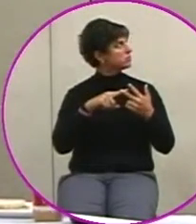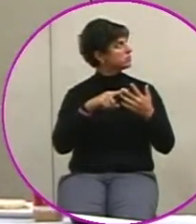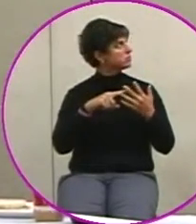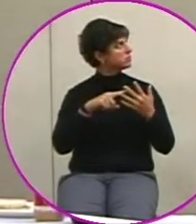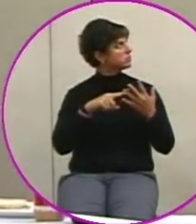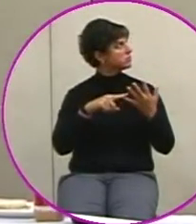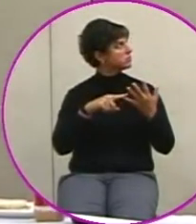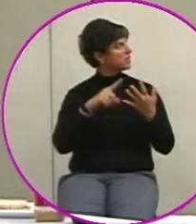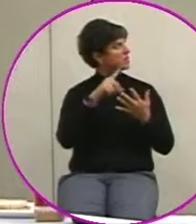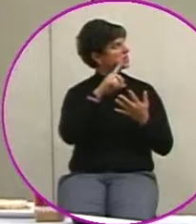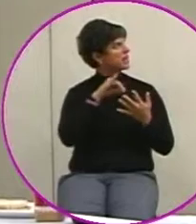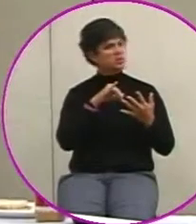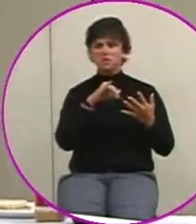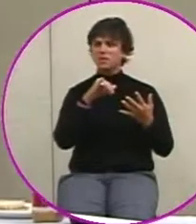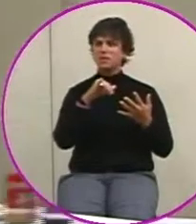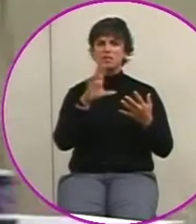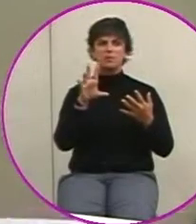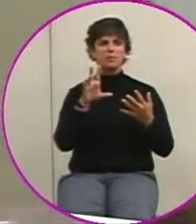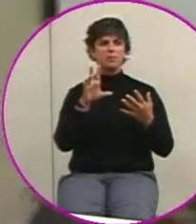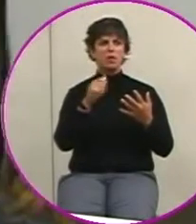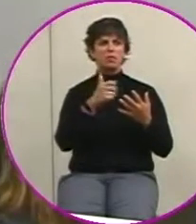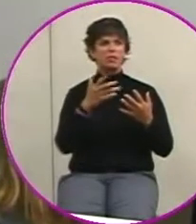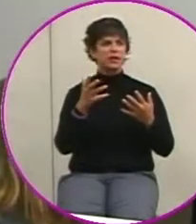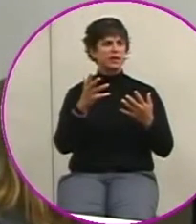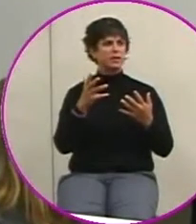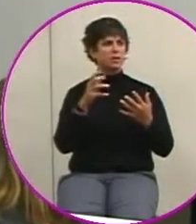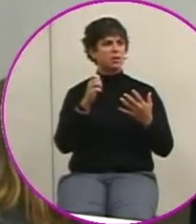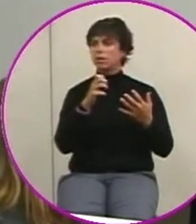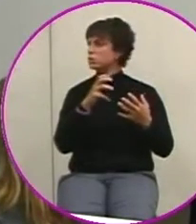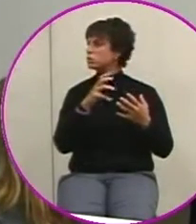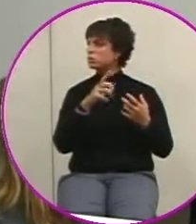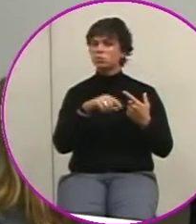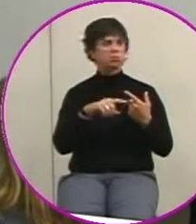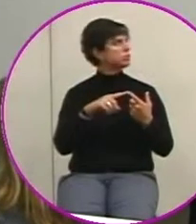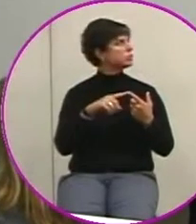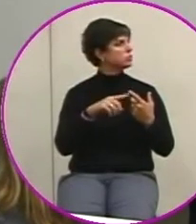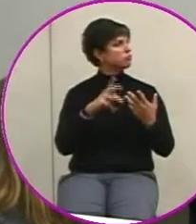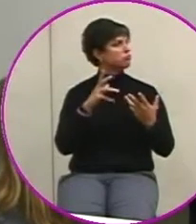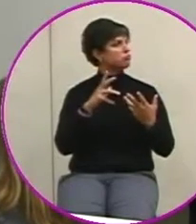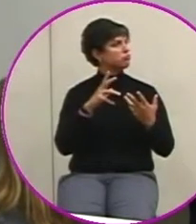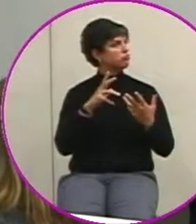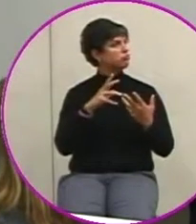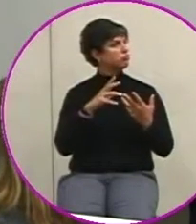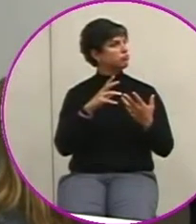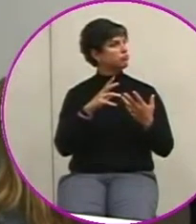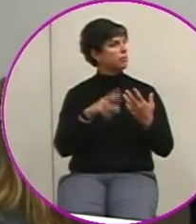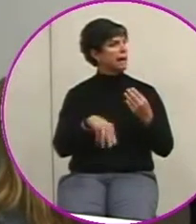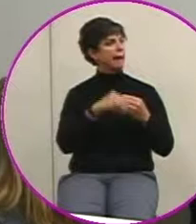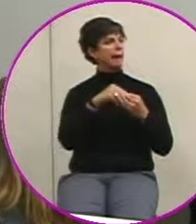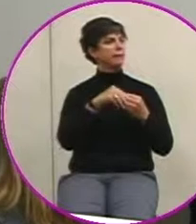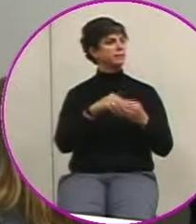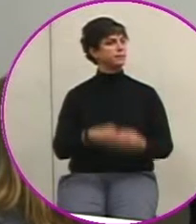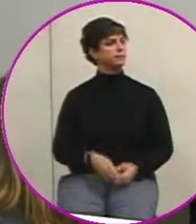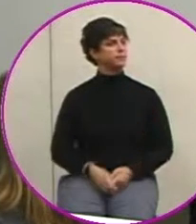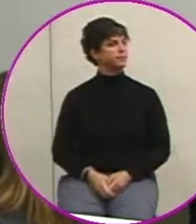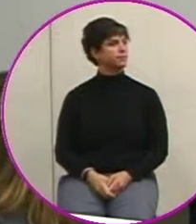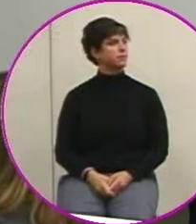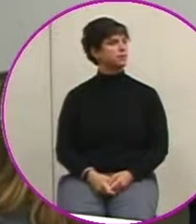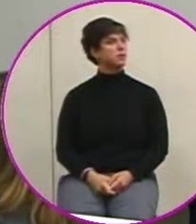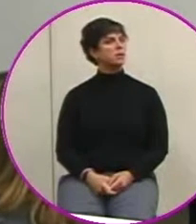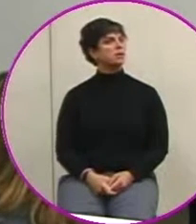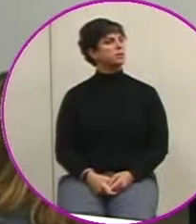And there was actually still some things in those positives that I didn't get to. Here we